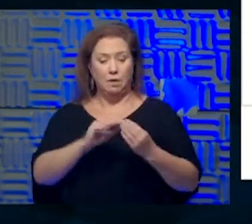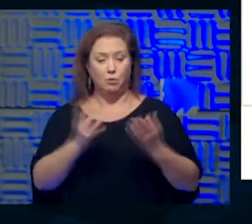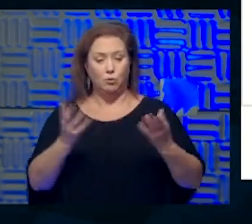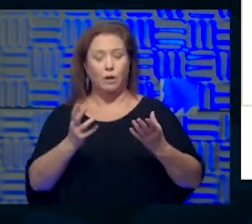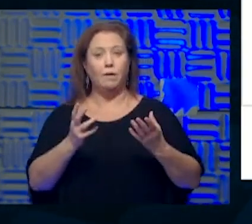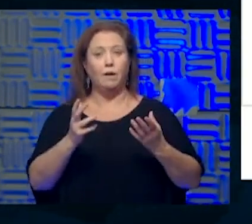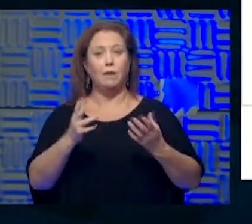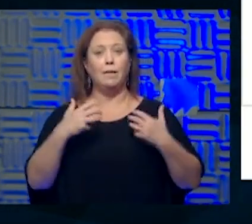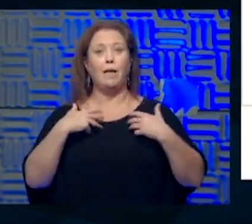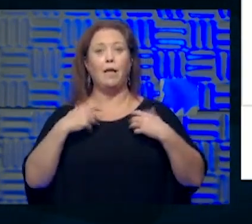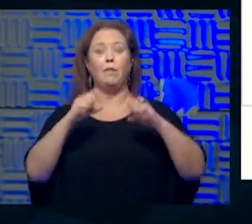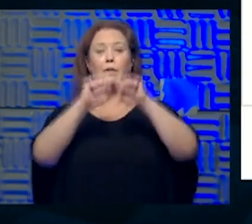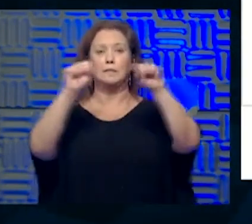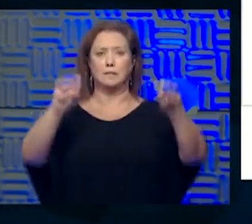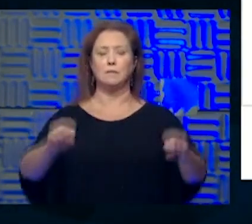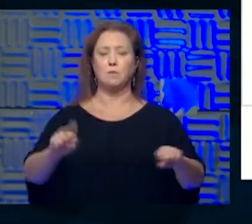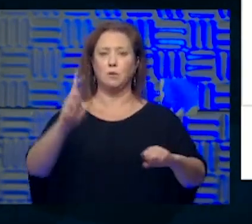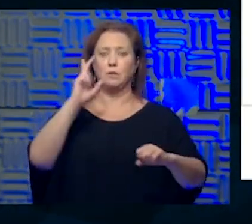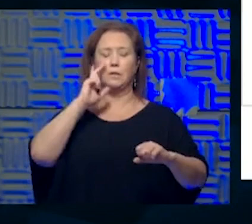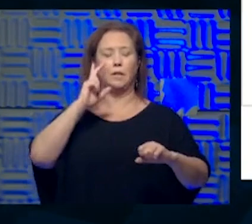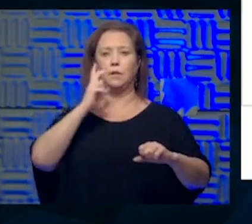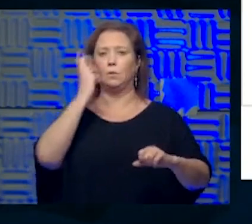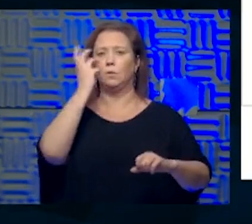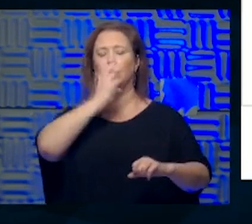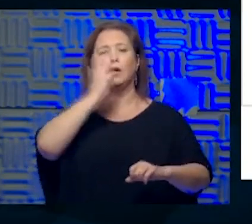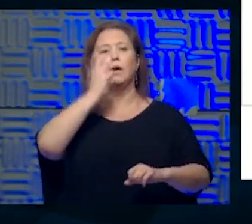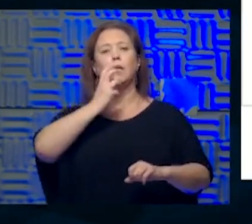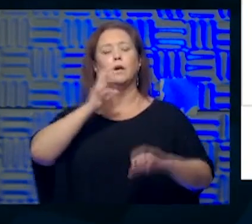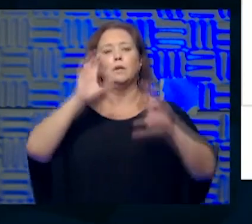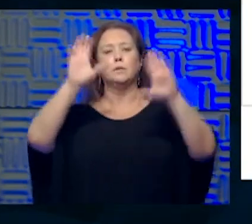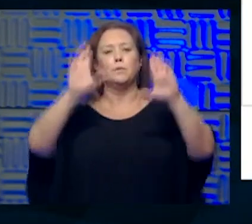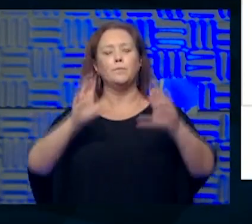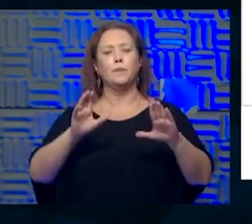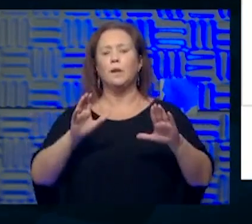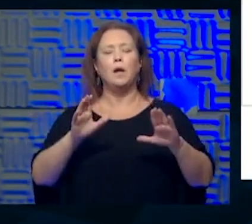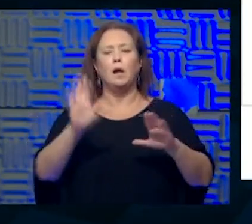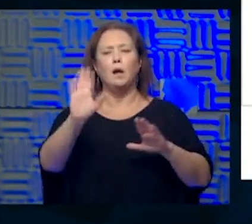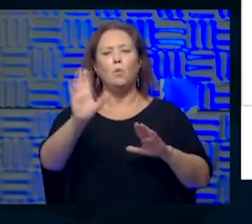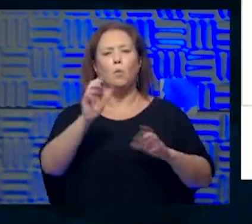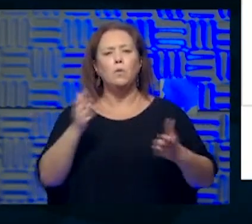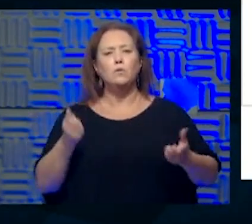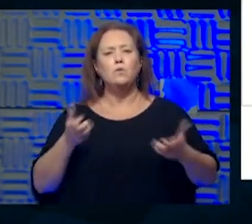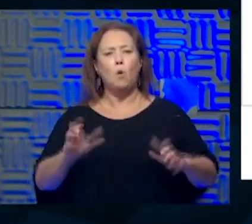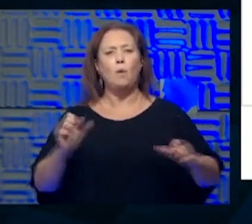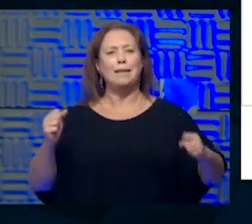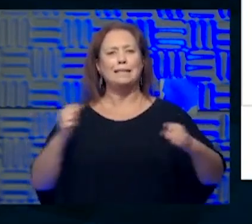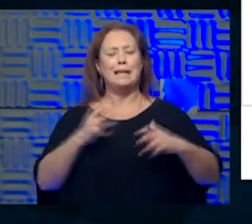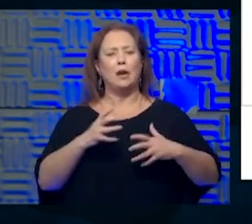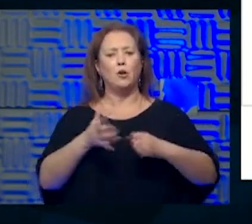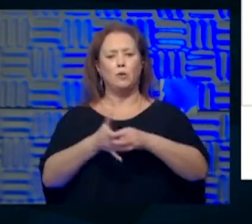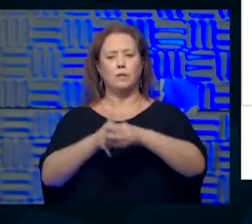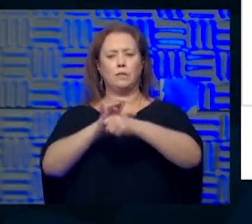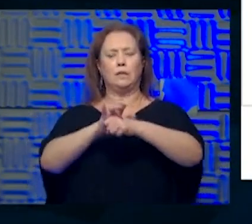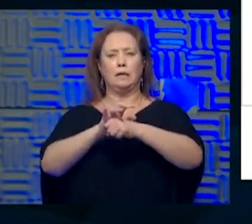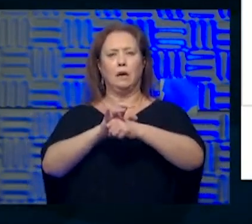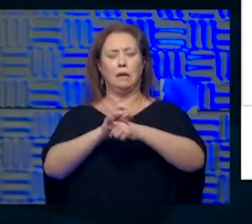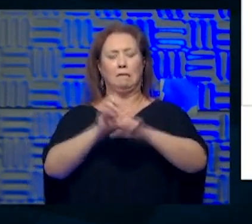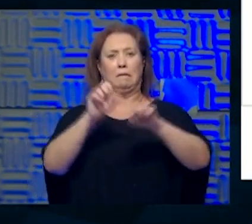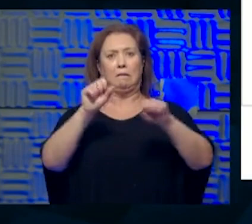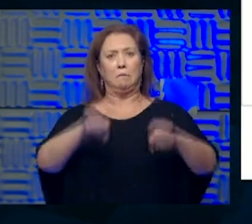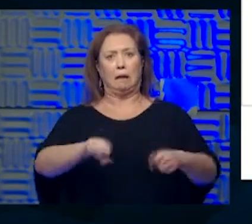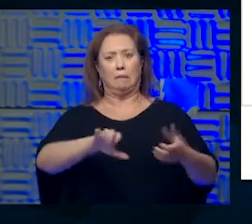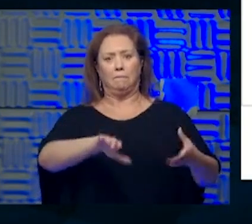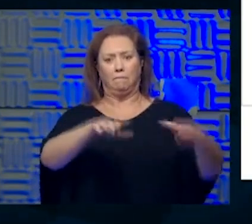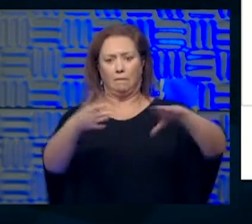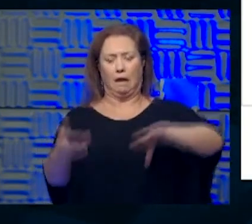health system, are really pretty amazing and impressive. And we don't want to scare people to think that this disease is always fatal. If